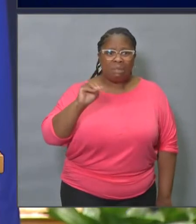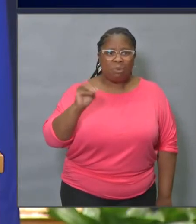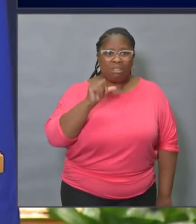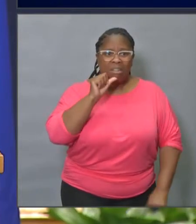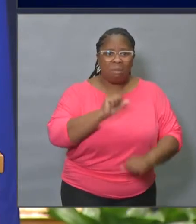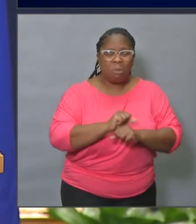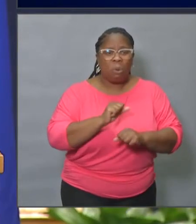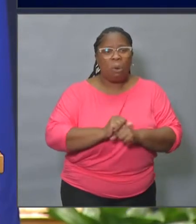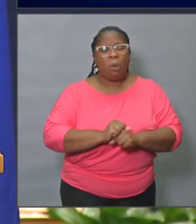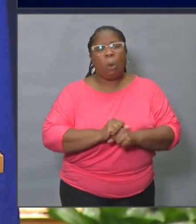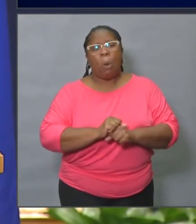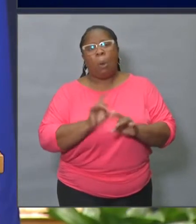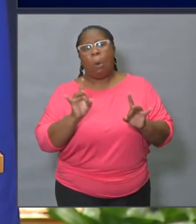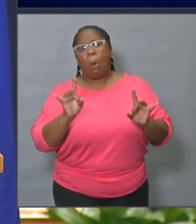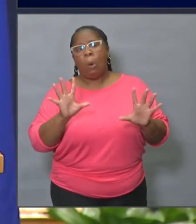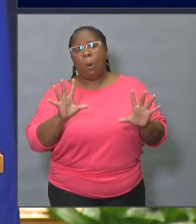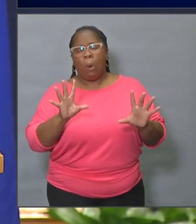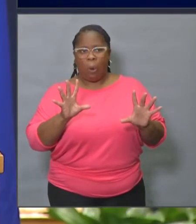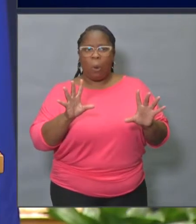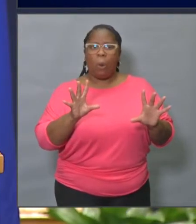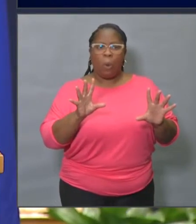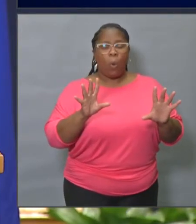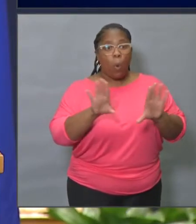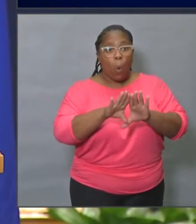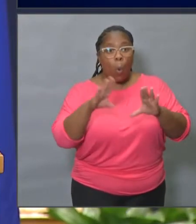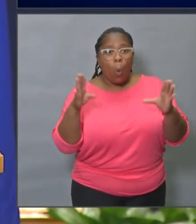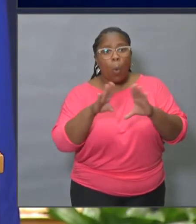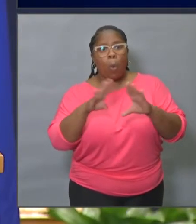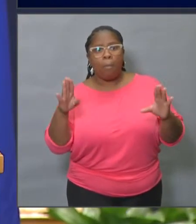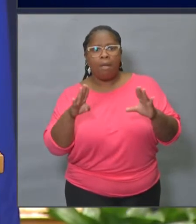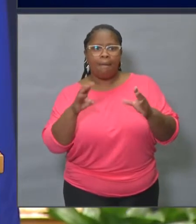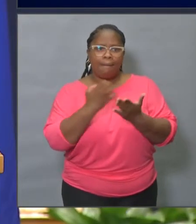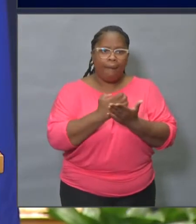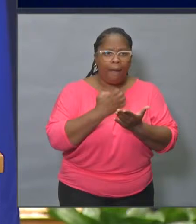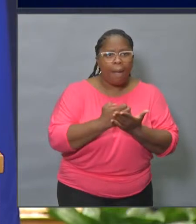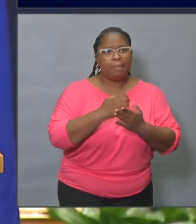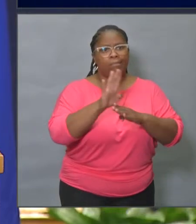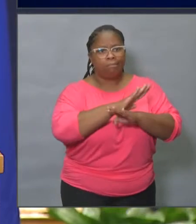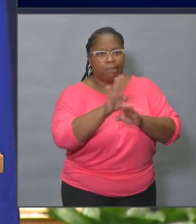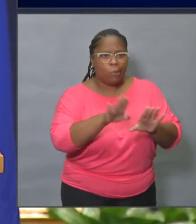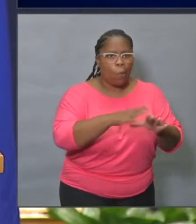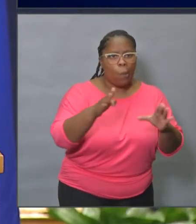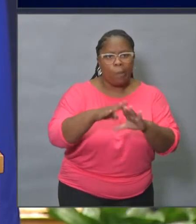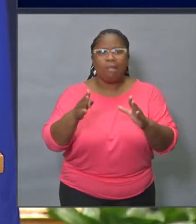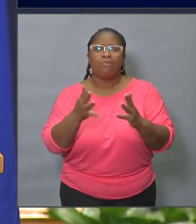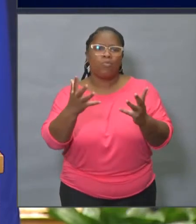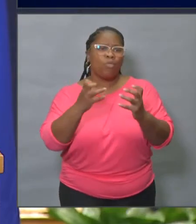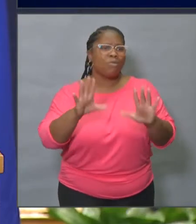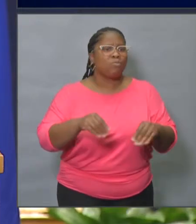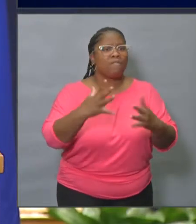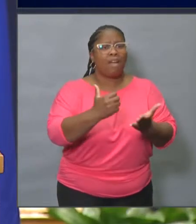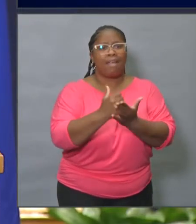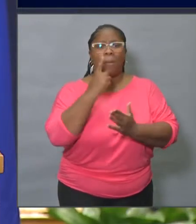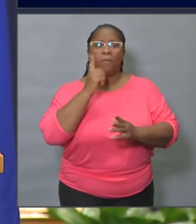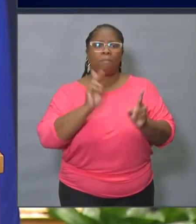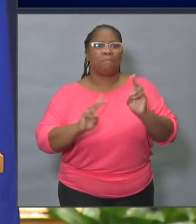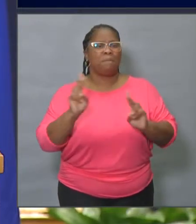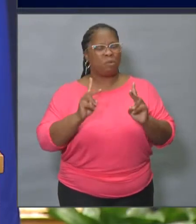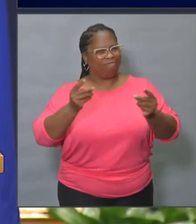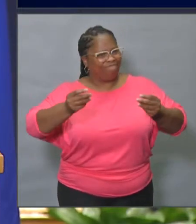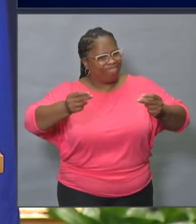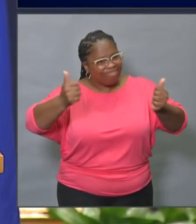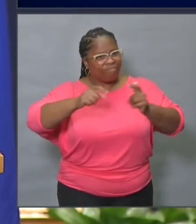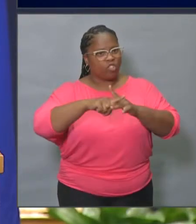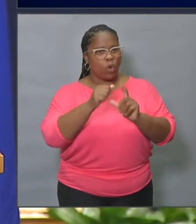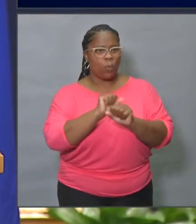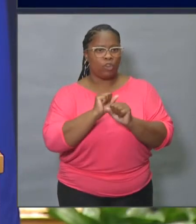continue to reopen our economy, we hope to provide some relief to those who can get back to work right away. I want to remind everyone